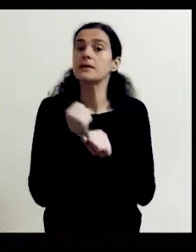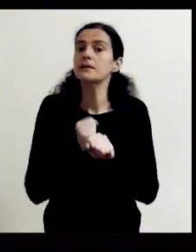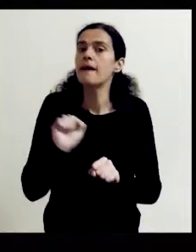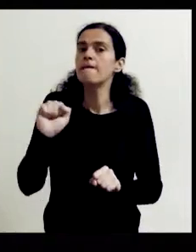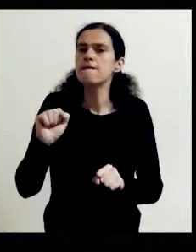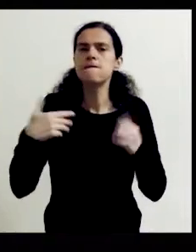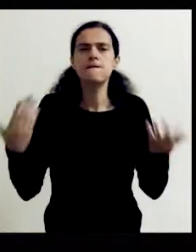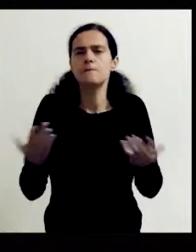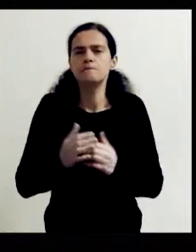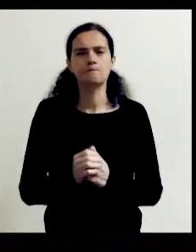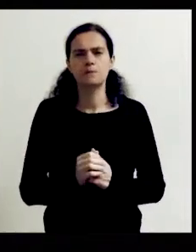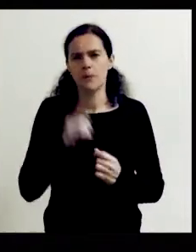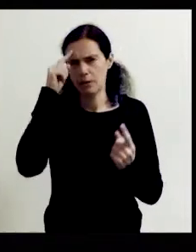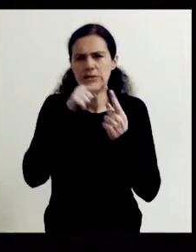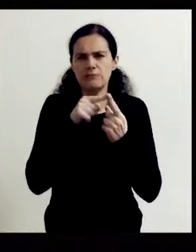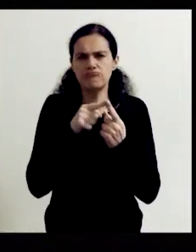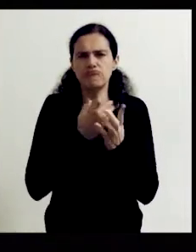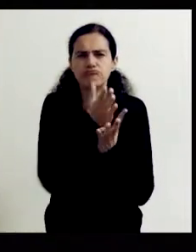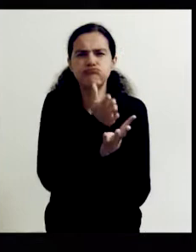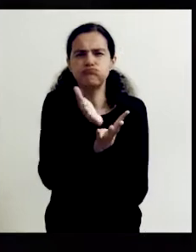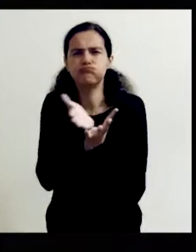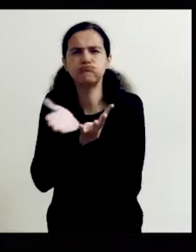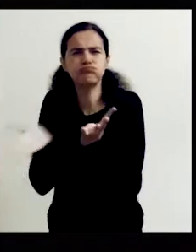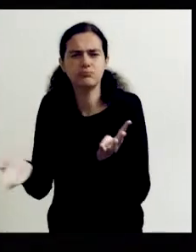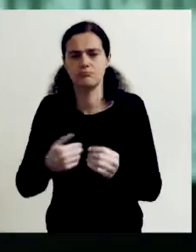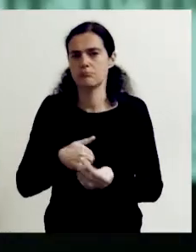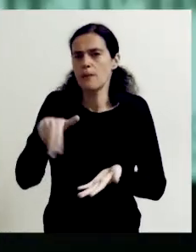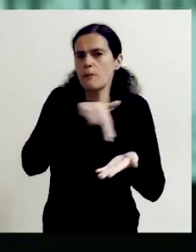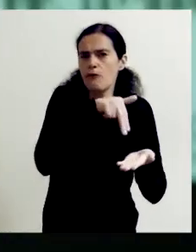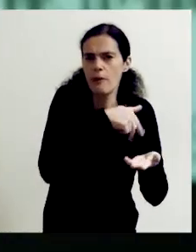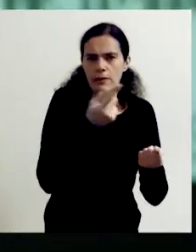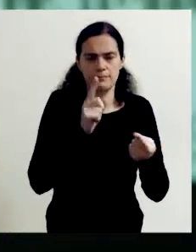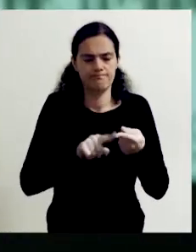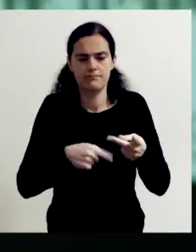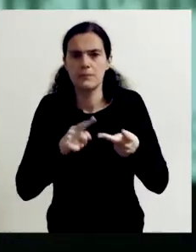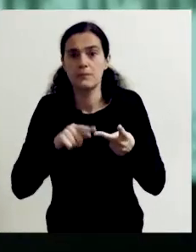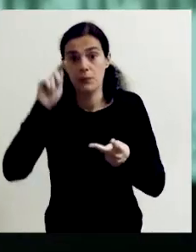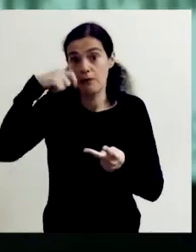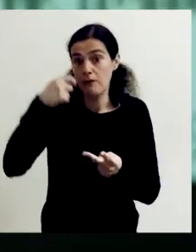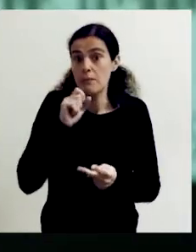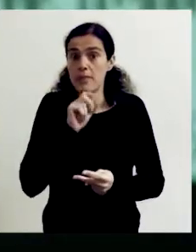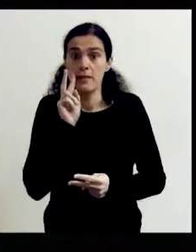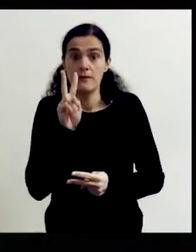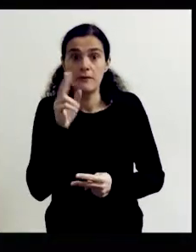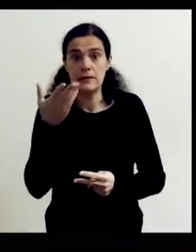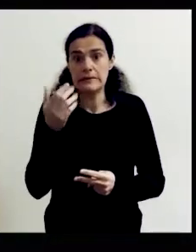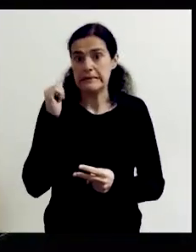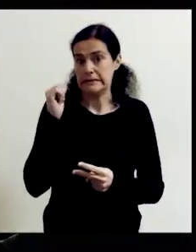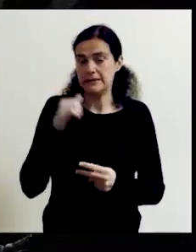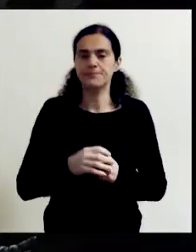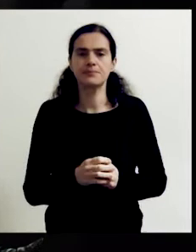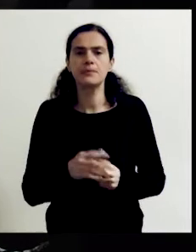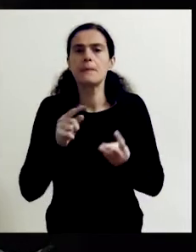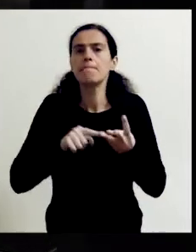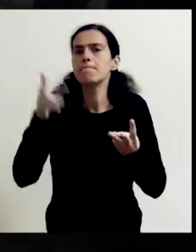work moves in many directions: performance, film, as you can see